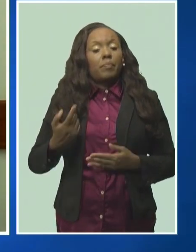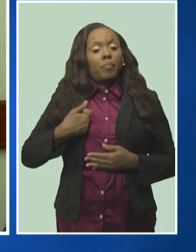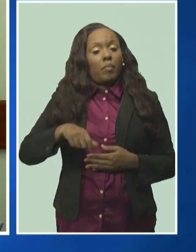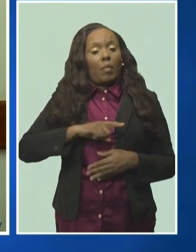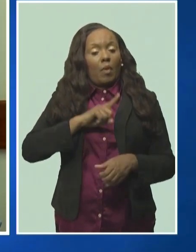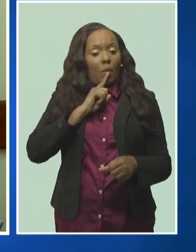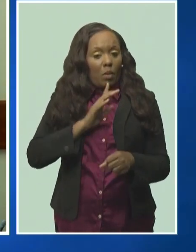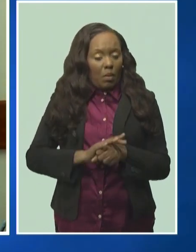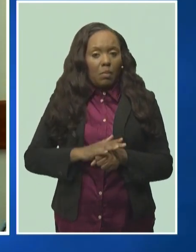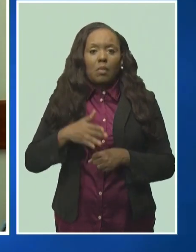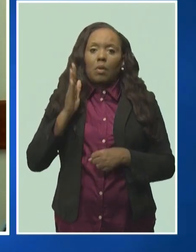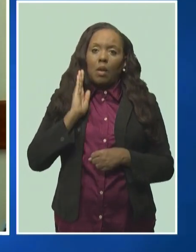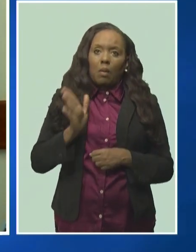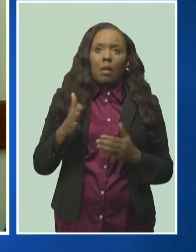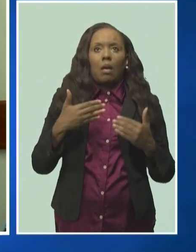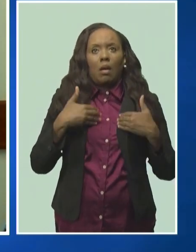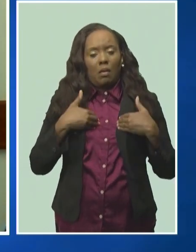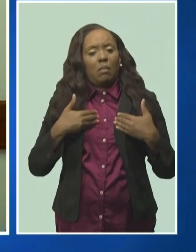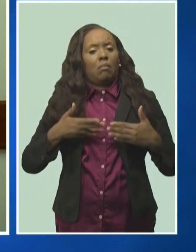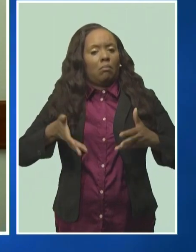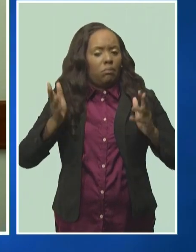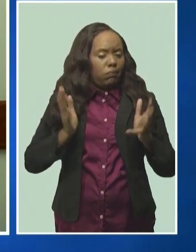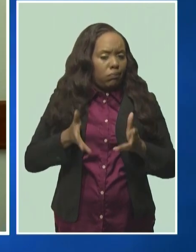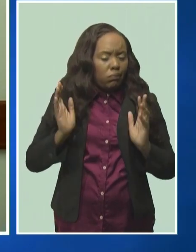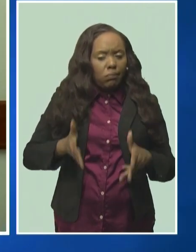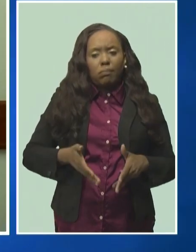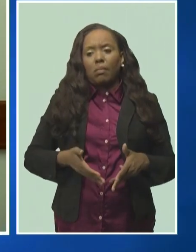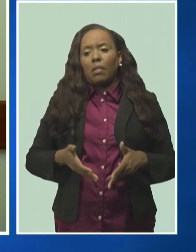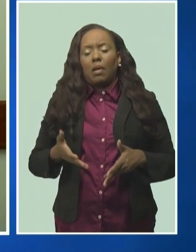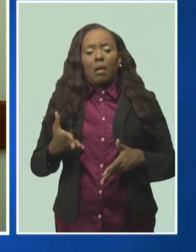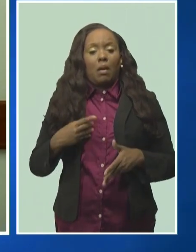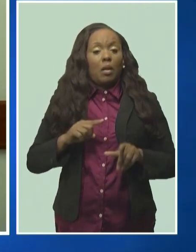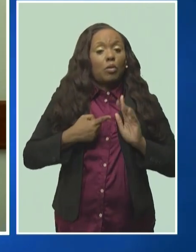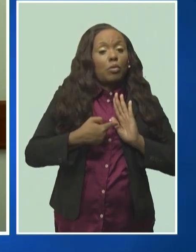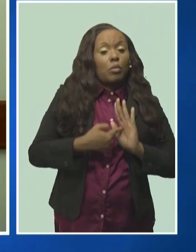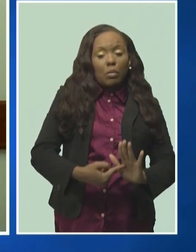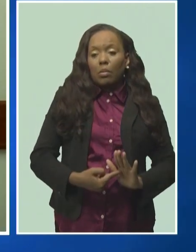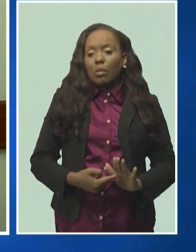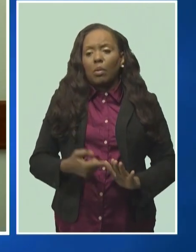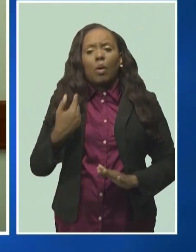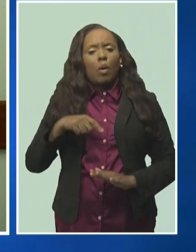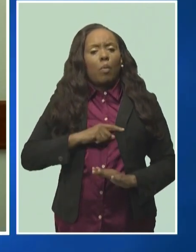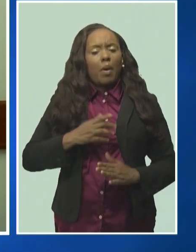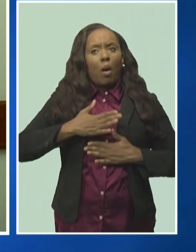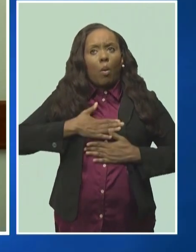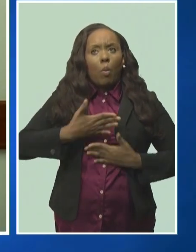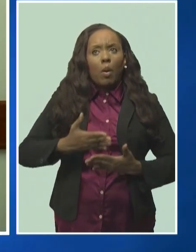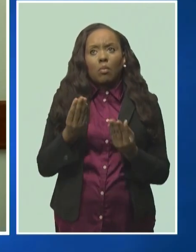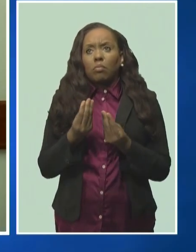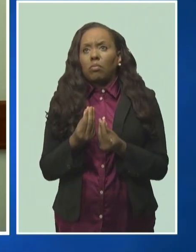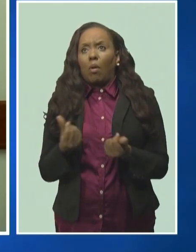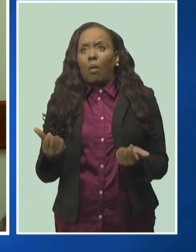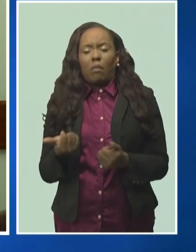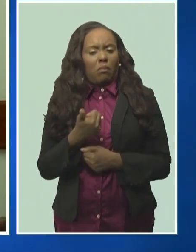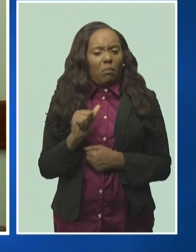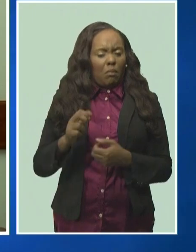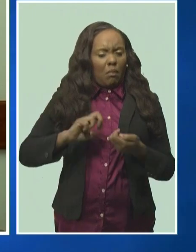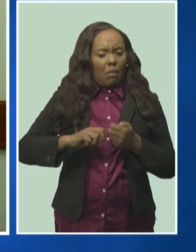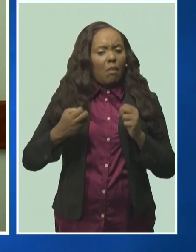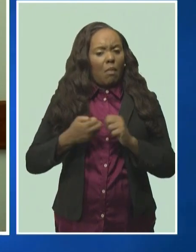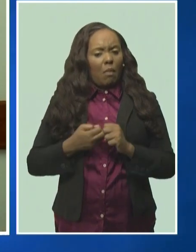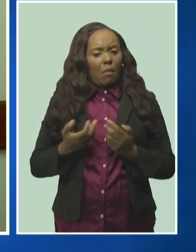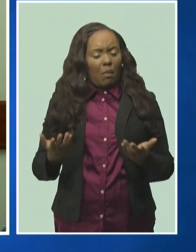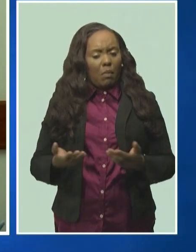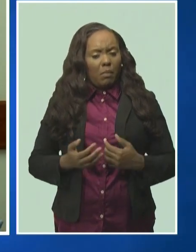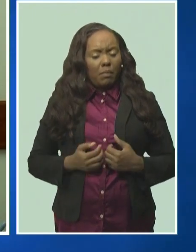bargaining process, which, while extraordinary, show our commitment to utilizing every channel to resolve the concerns of our teams within